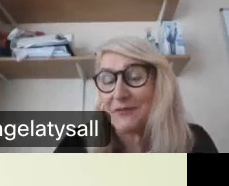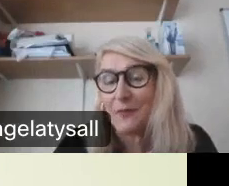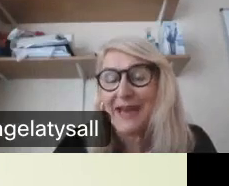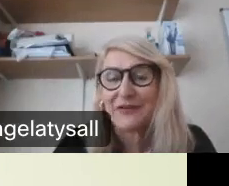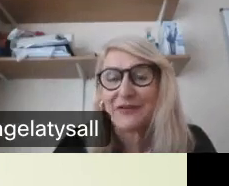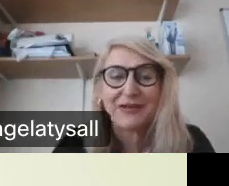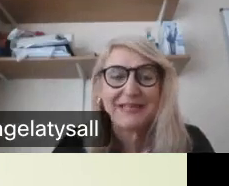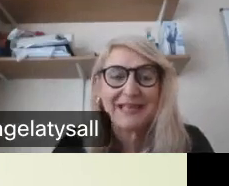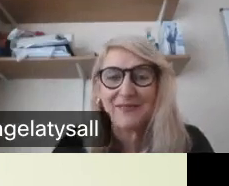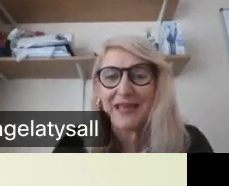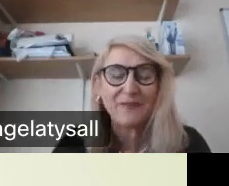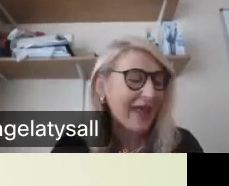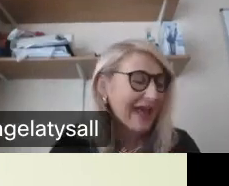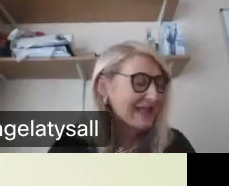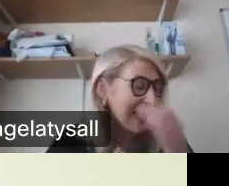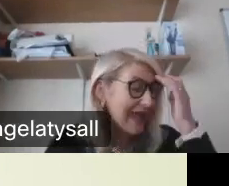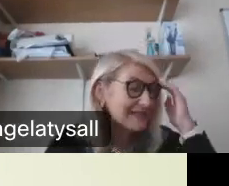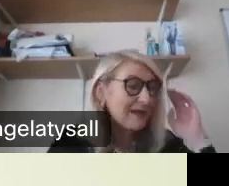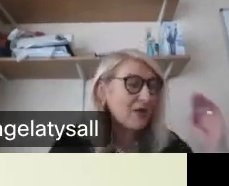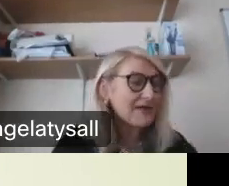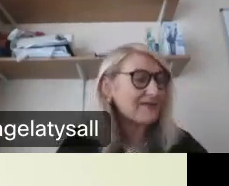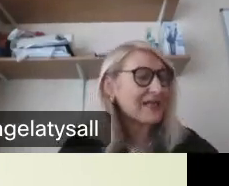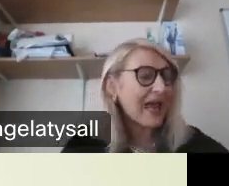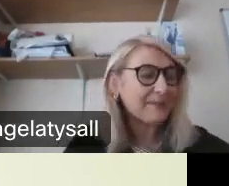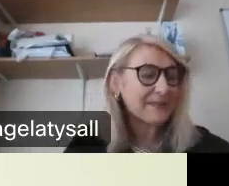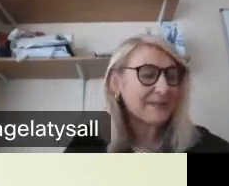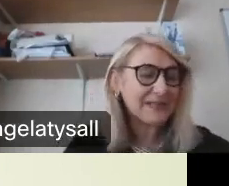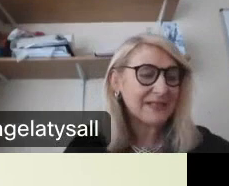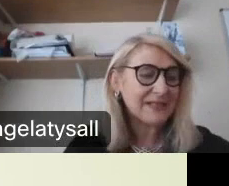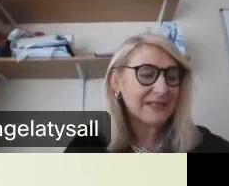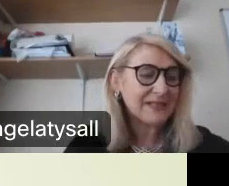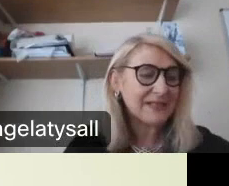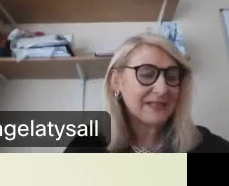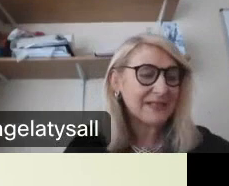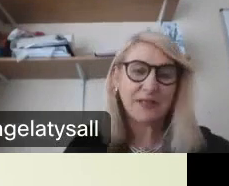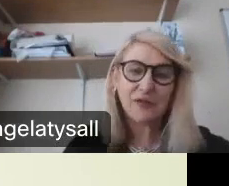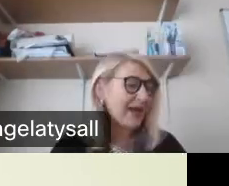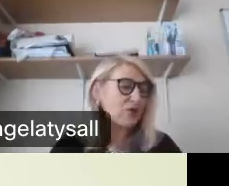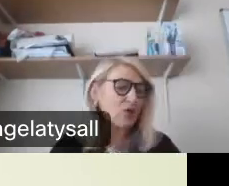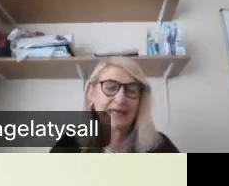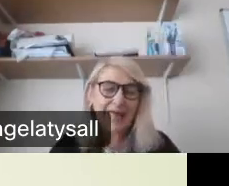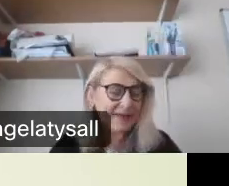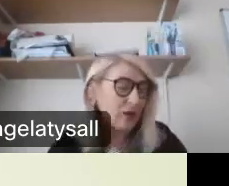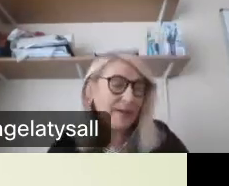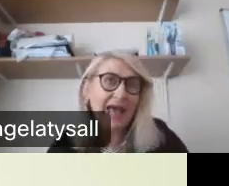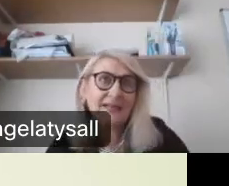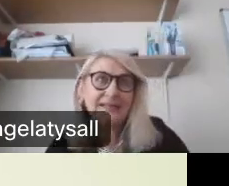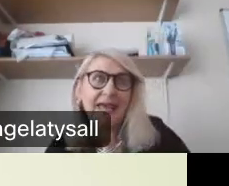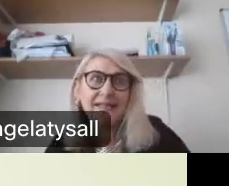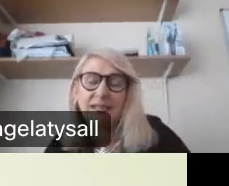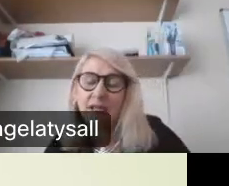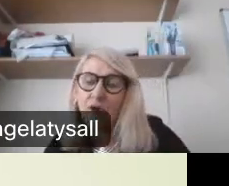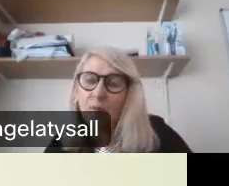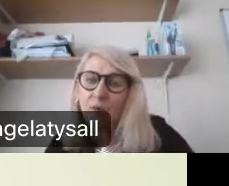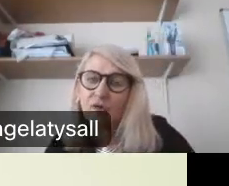resources with the wider community. So thank you for that. So I'm conscious of time, so we're just going to move over now to Noreen Kennedy and followed by